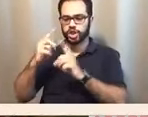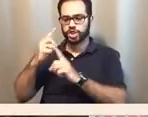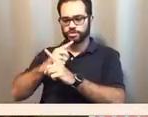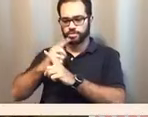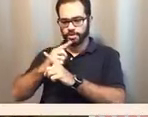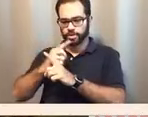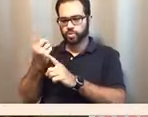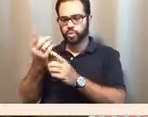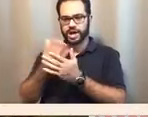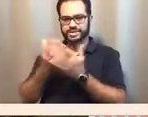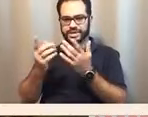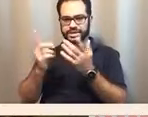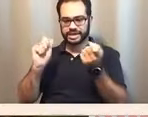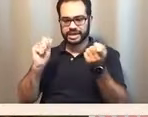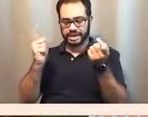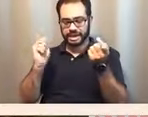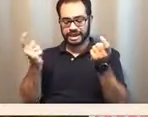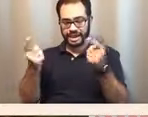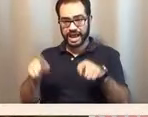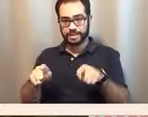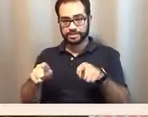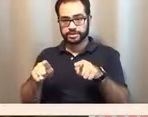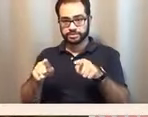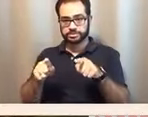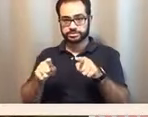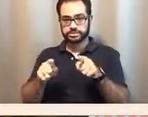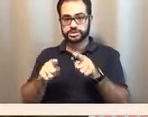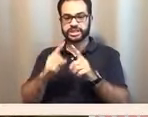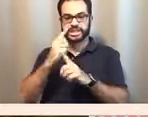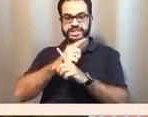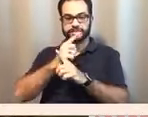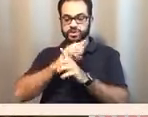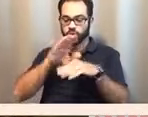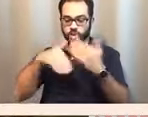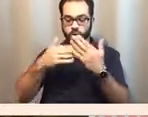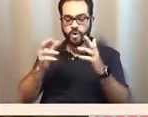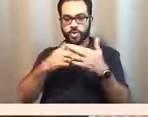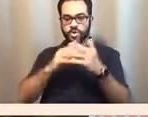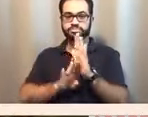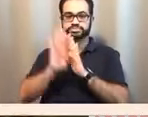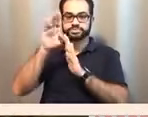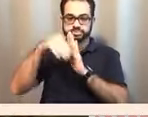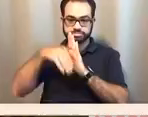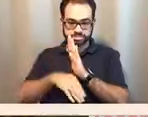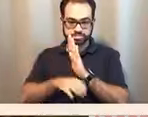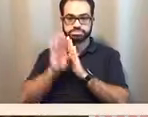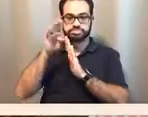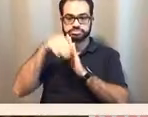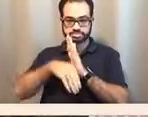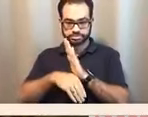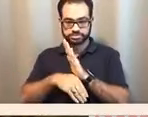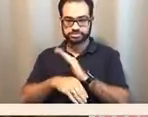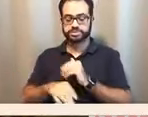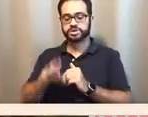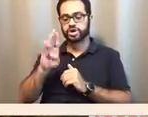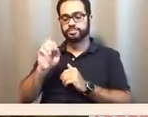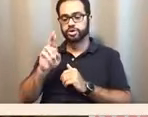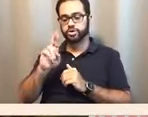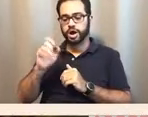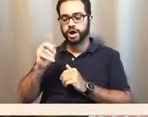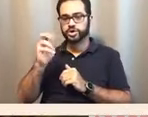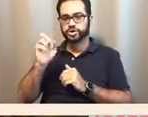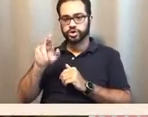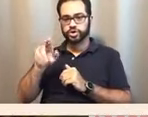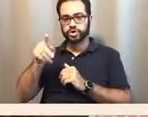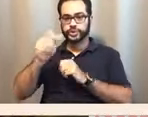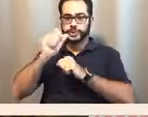of the whole room can go shoo, shoo, shoo, shoo, shoo, shoo. What about barometer? You set that